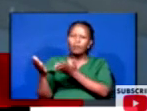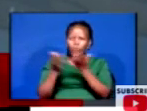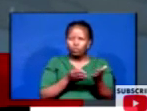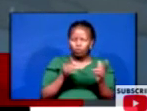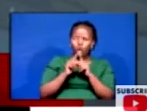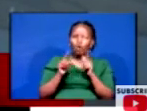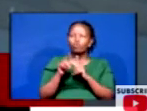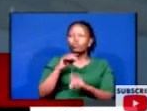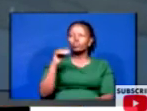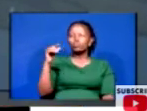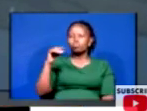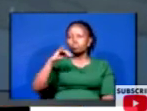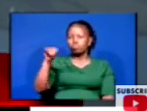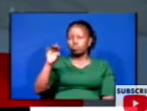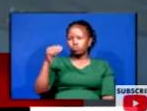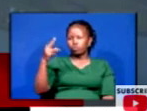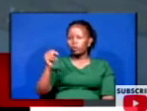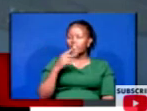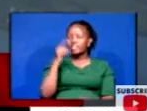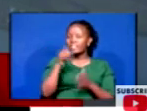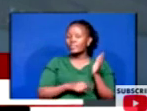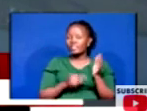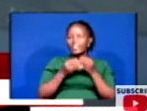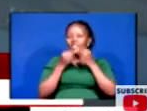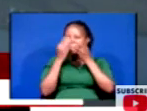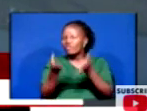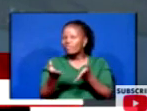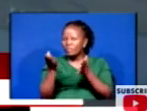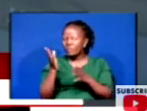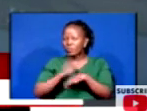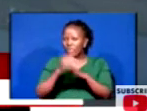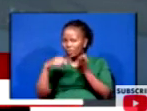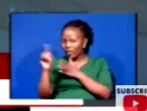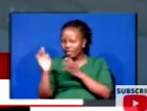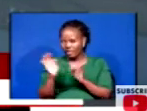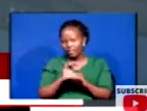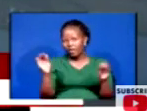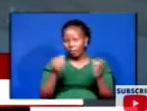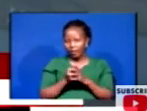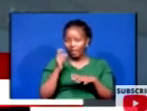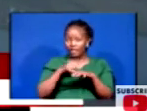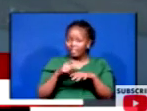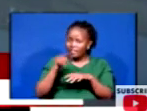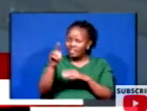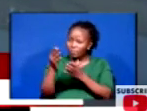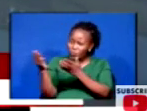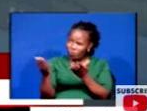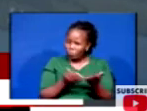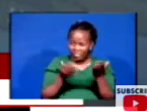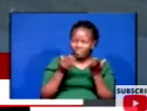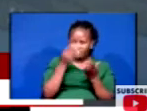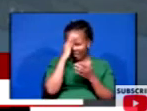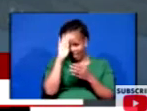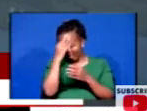acknowledge that, in fact, I was misled. Some of these things are from 2017. Mm-hmm. So once you put that before the court, in fact,